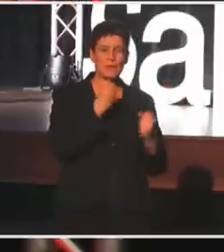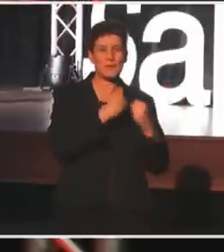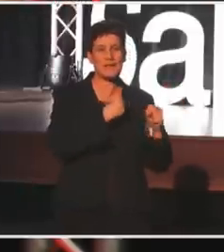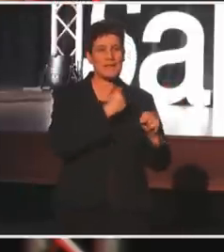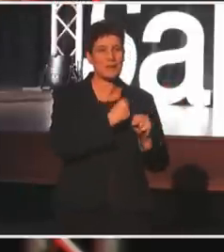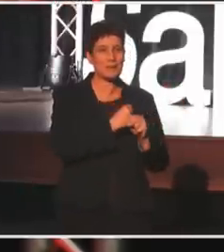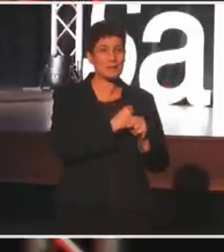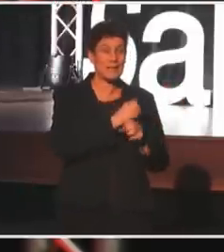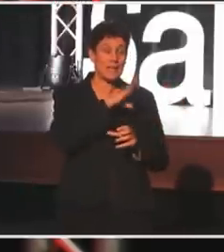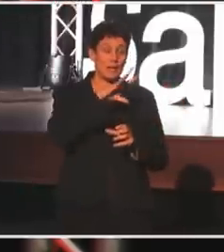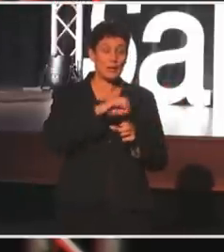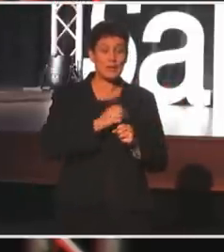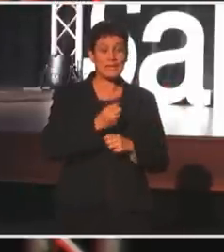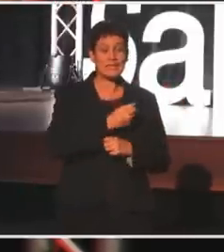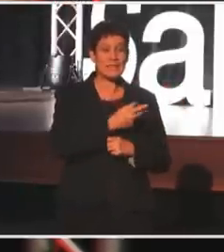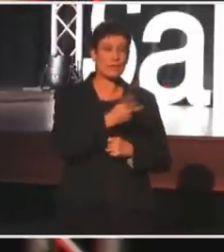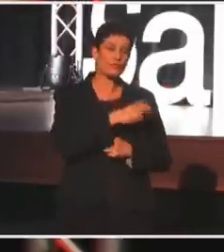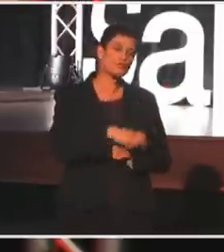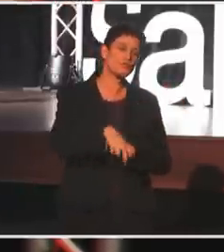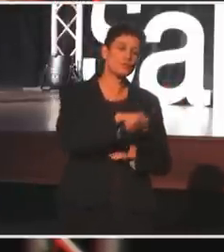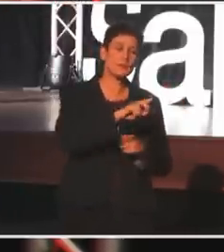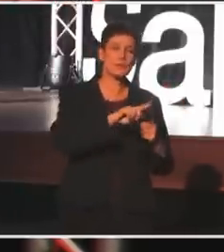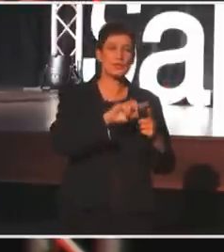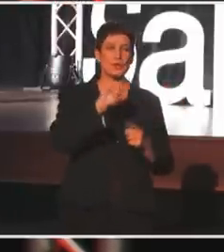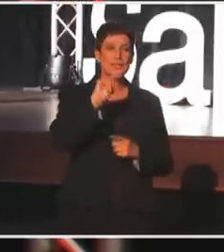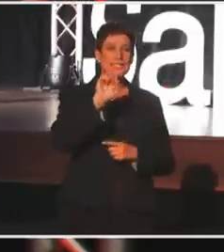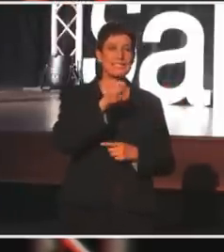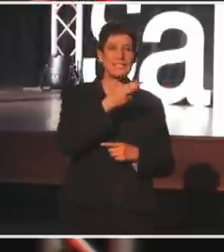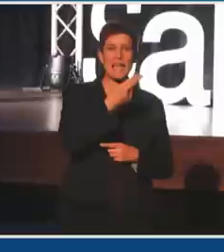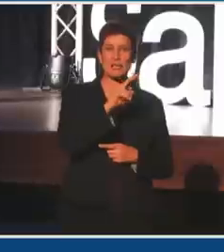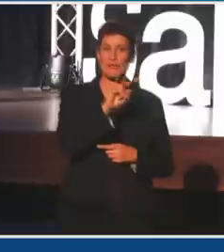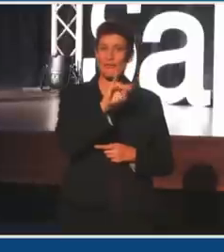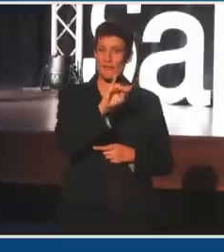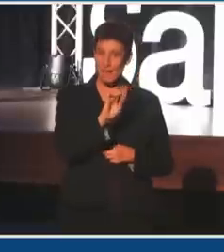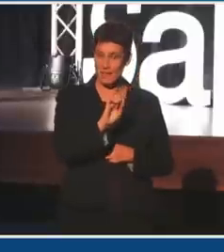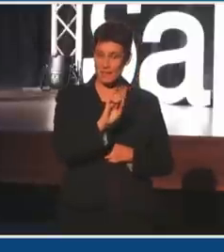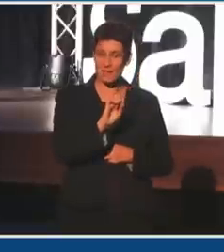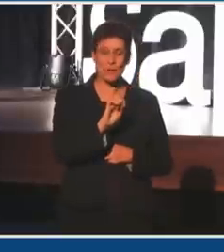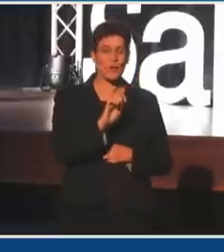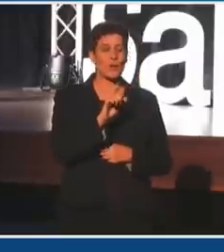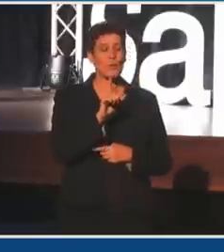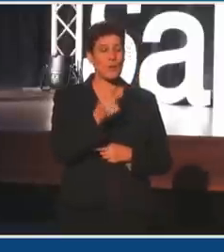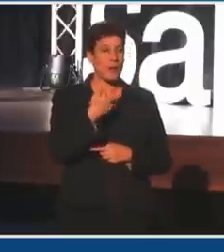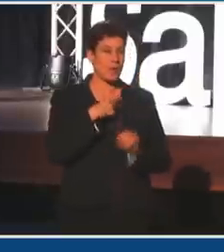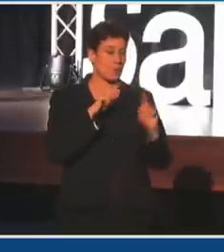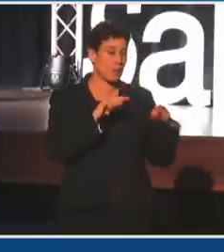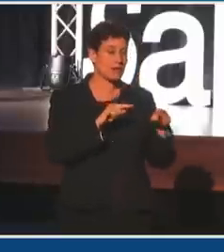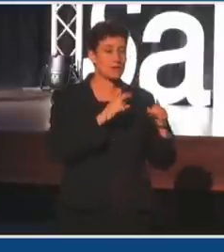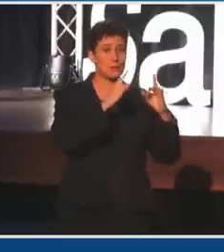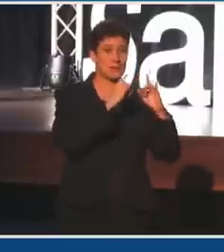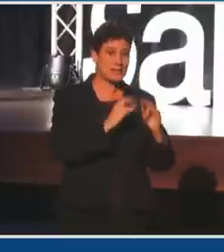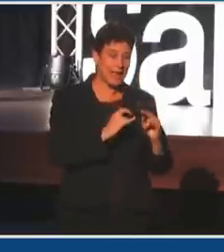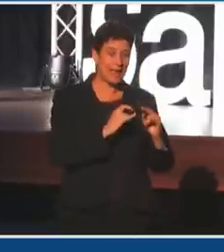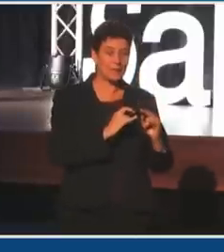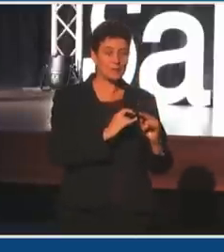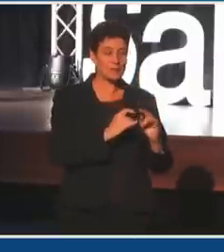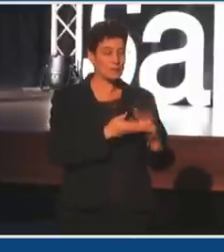several trips to Nashville, where I attended camps run by my friend and favorite musician, Victor